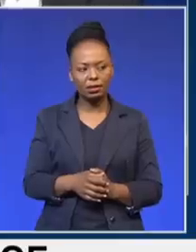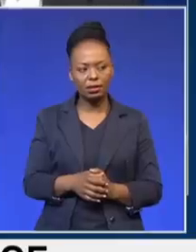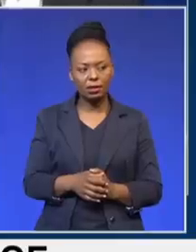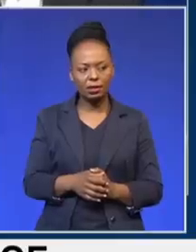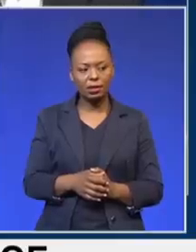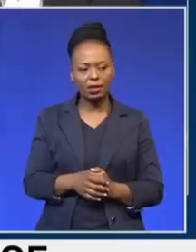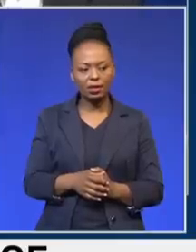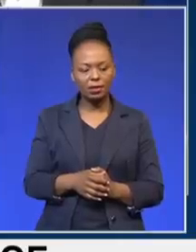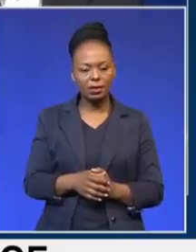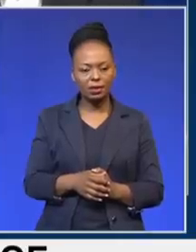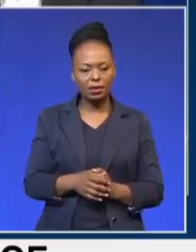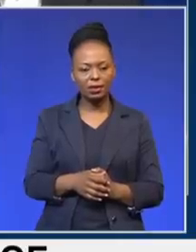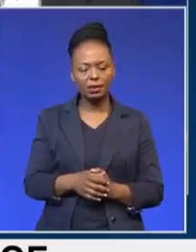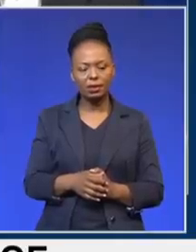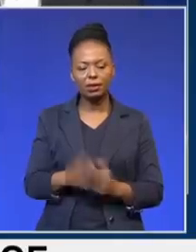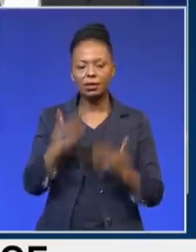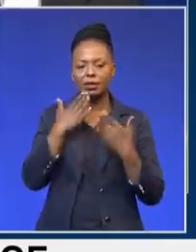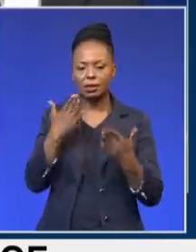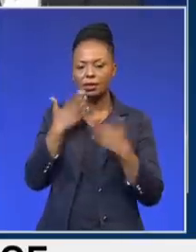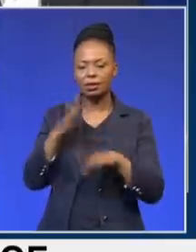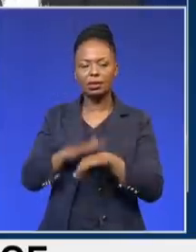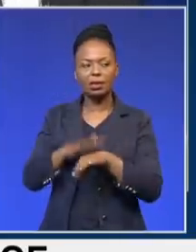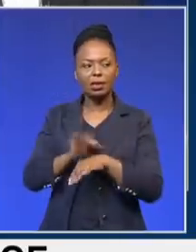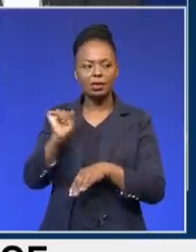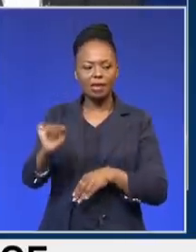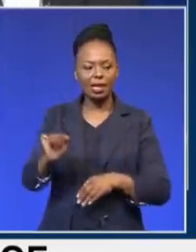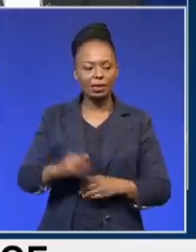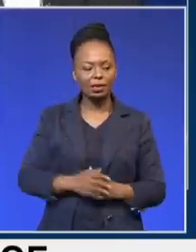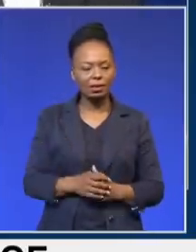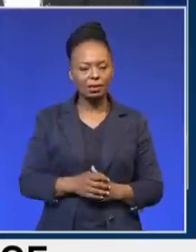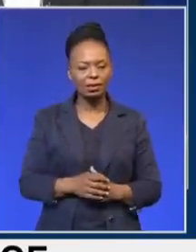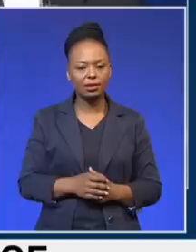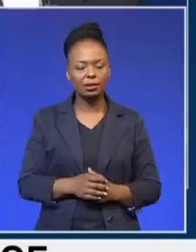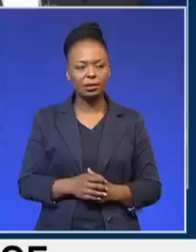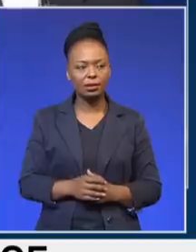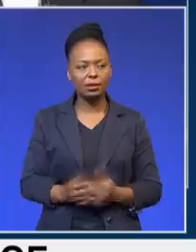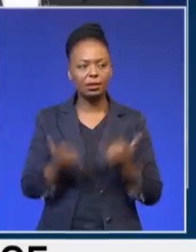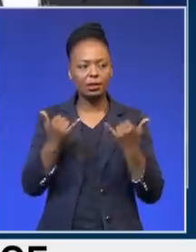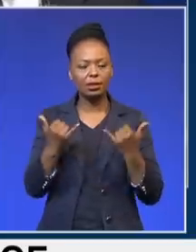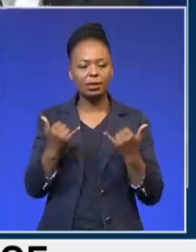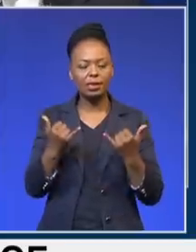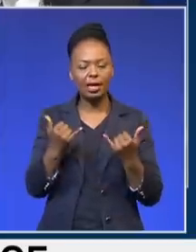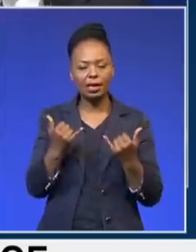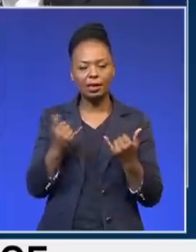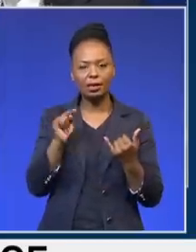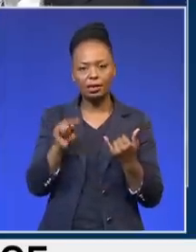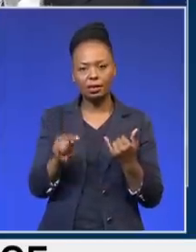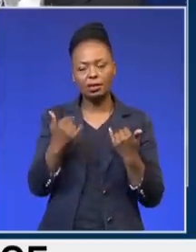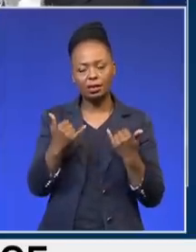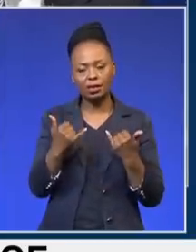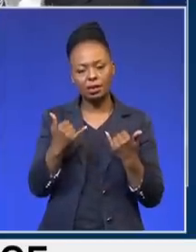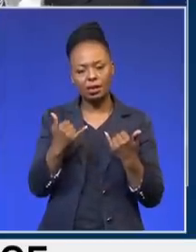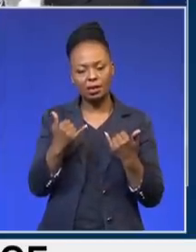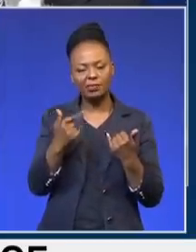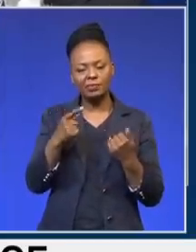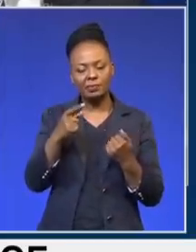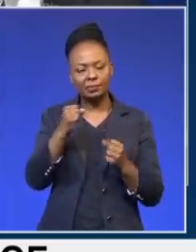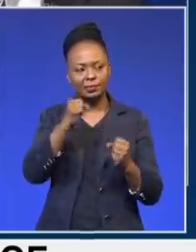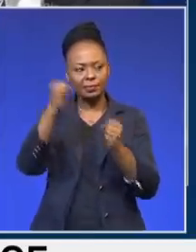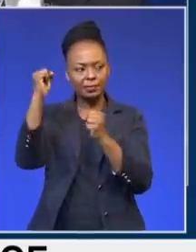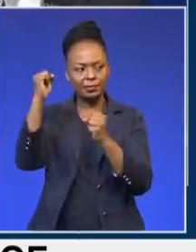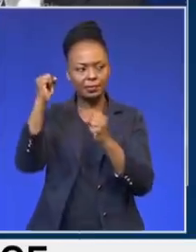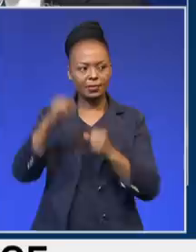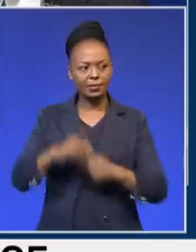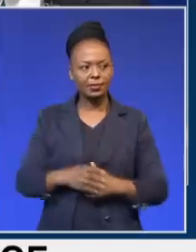Thank you for having me. Good morning to you and to your viewers. Thank you so much once again, Minister, for making time for us. Let's start off here. A statement that's come out